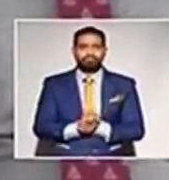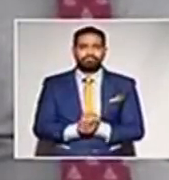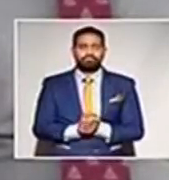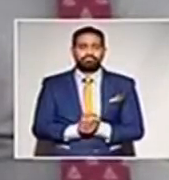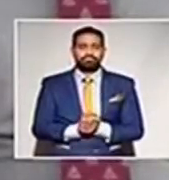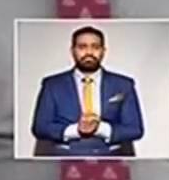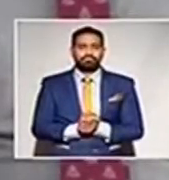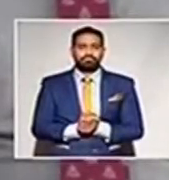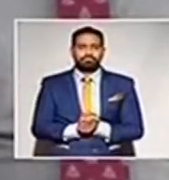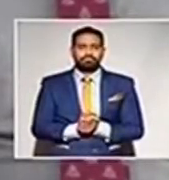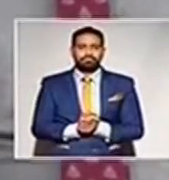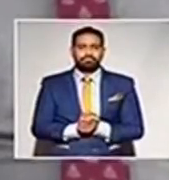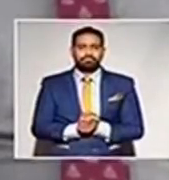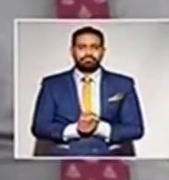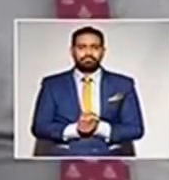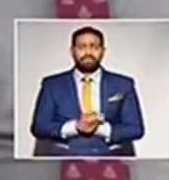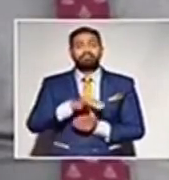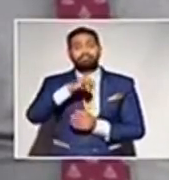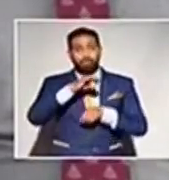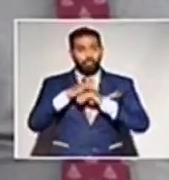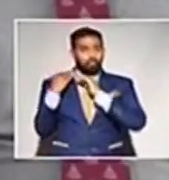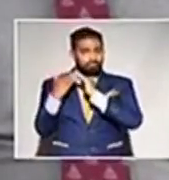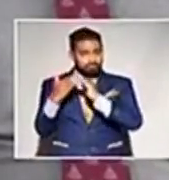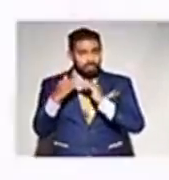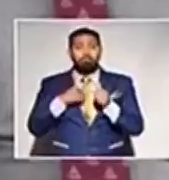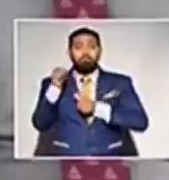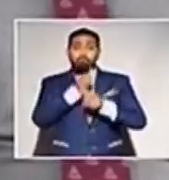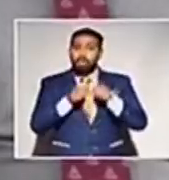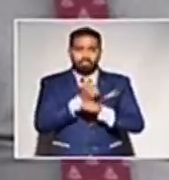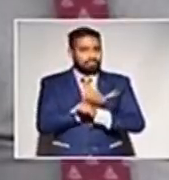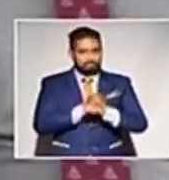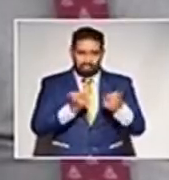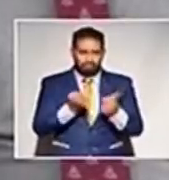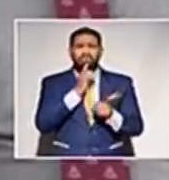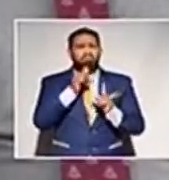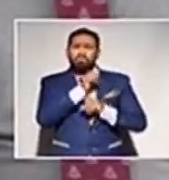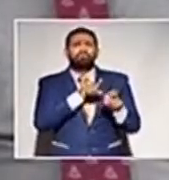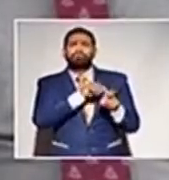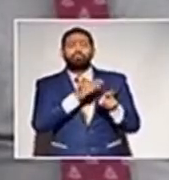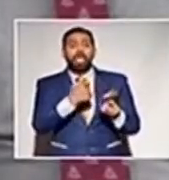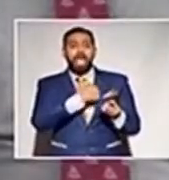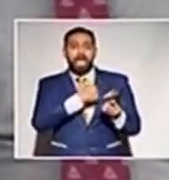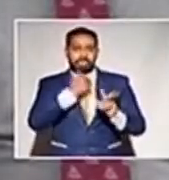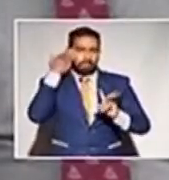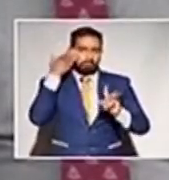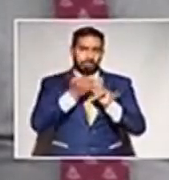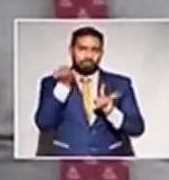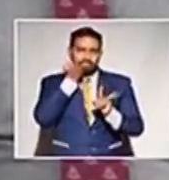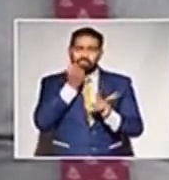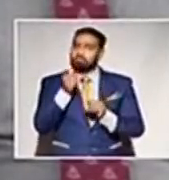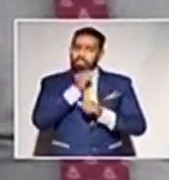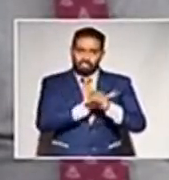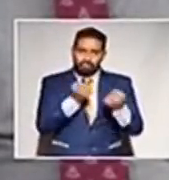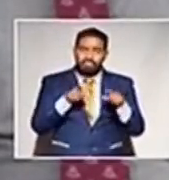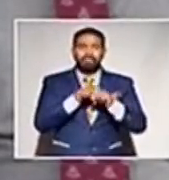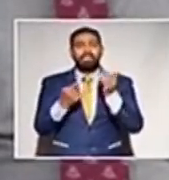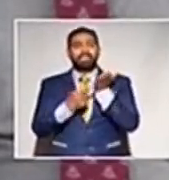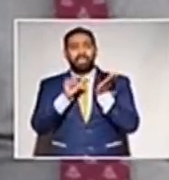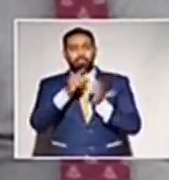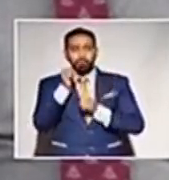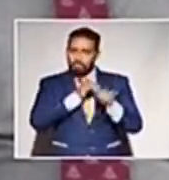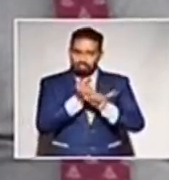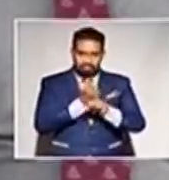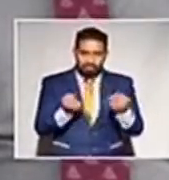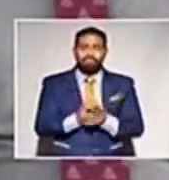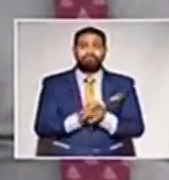Some hospitals don't have streptococcus, which is used to treat heart attacks. There is a shortage of tenecteplase as well. We use neostigmine to reverse